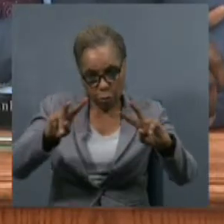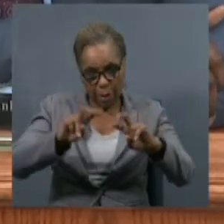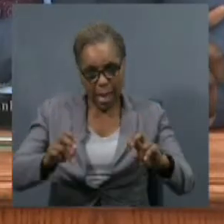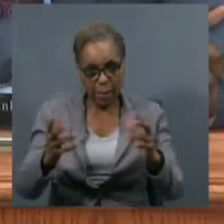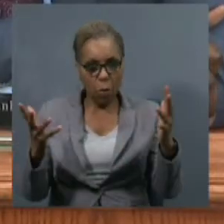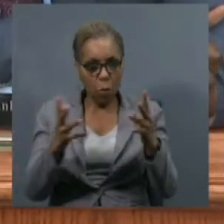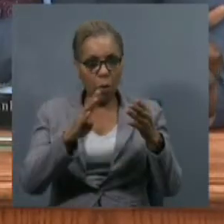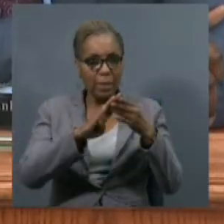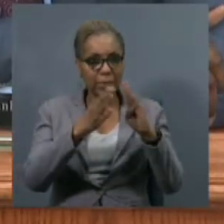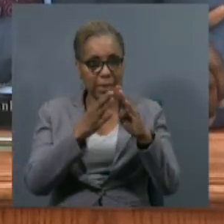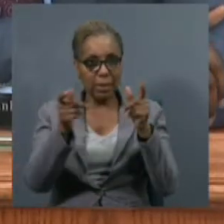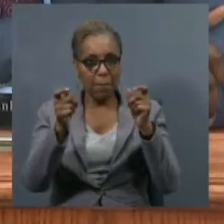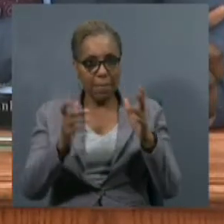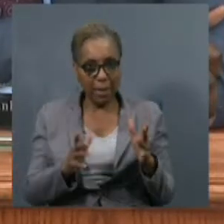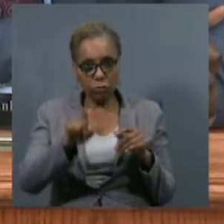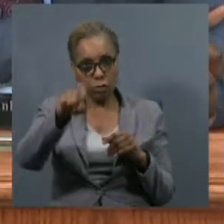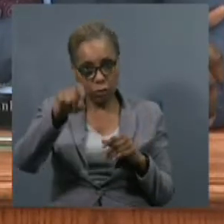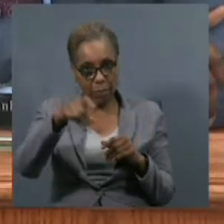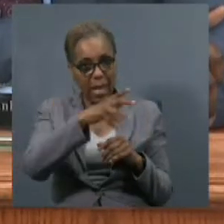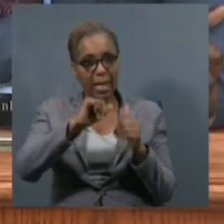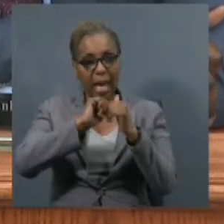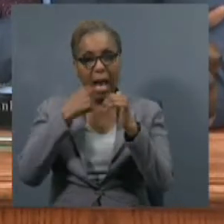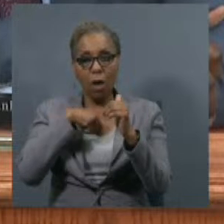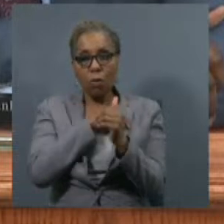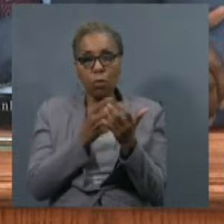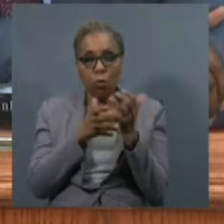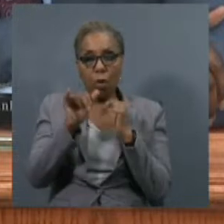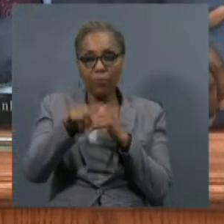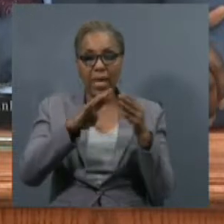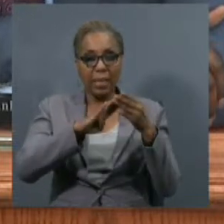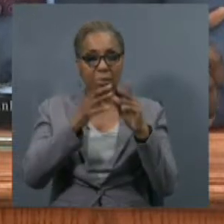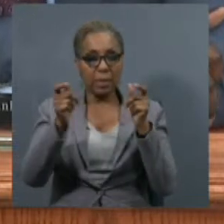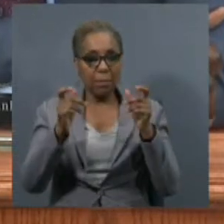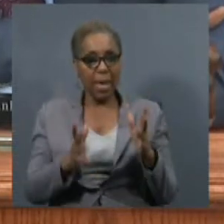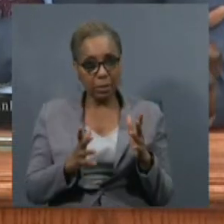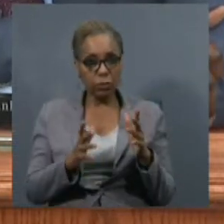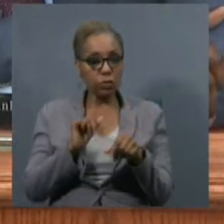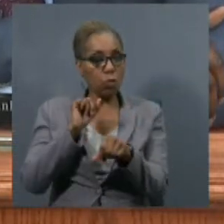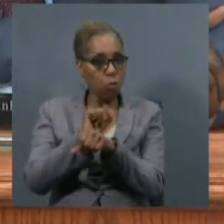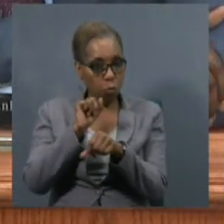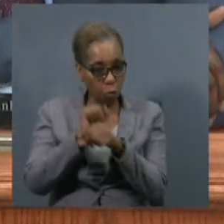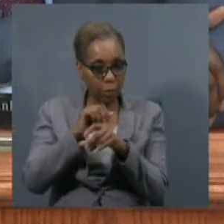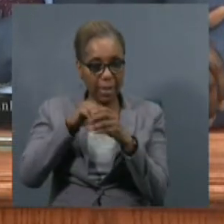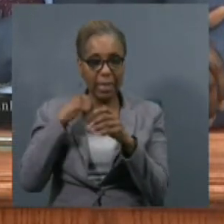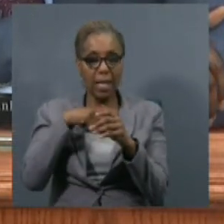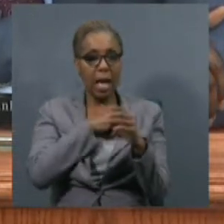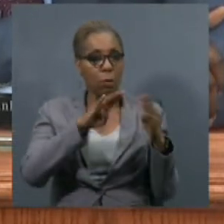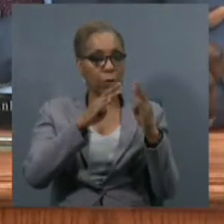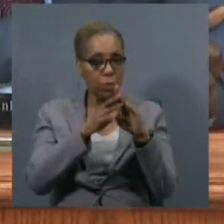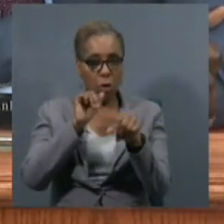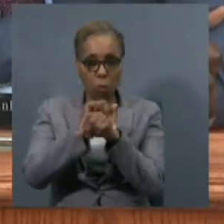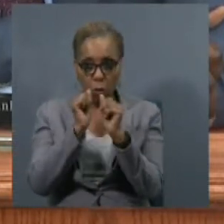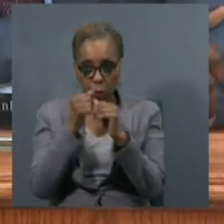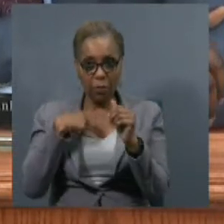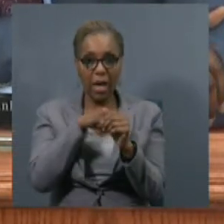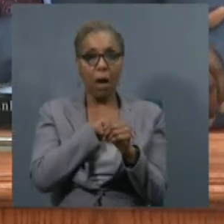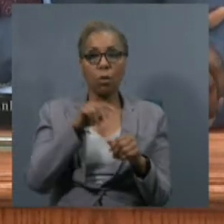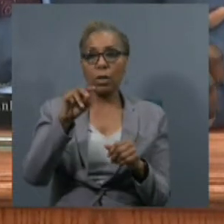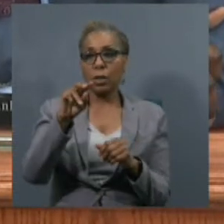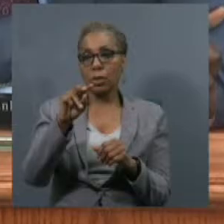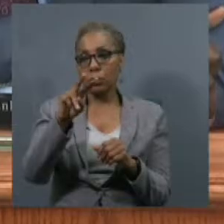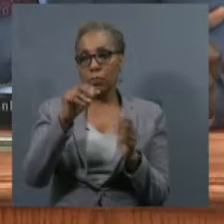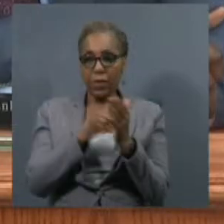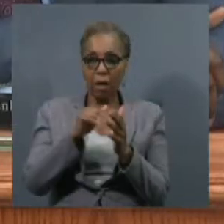what a city manager should be and how we'd like that city manager to work in our community, work with our 2,500